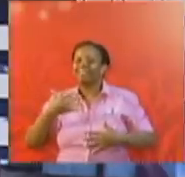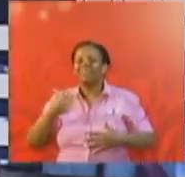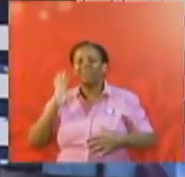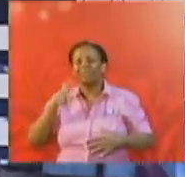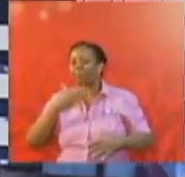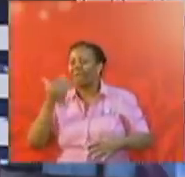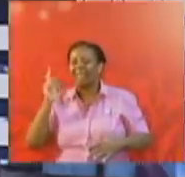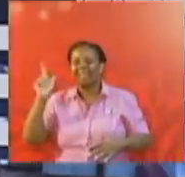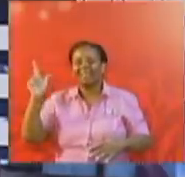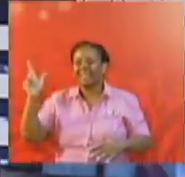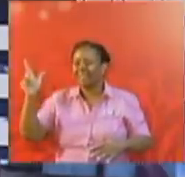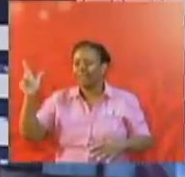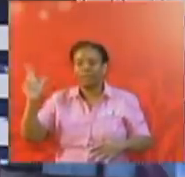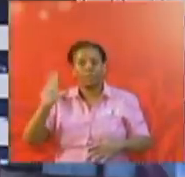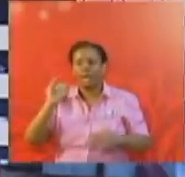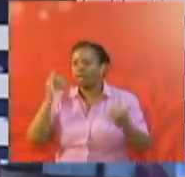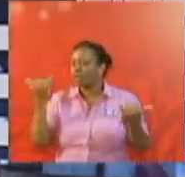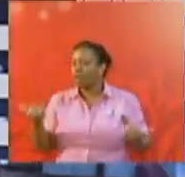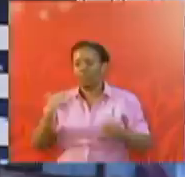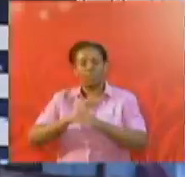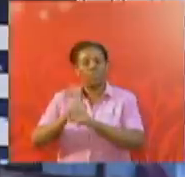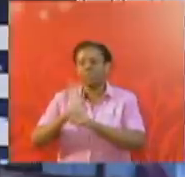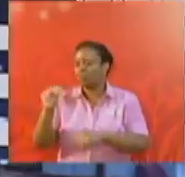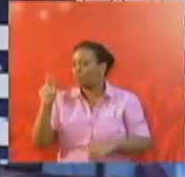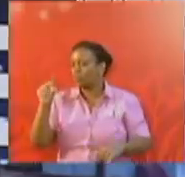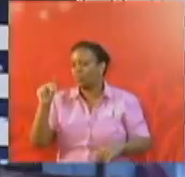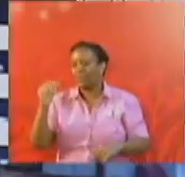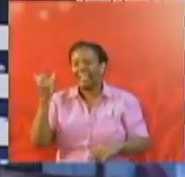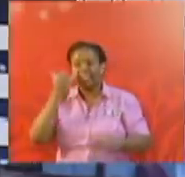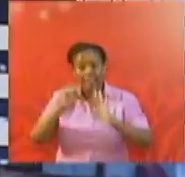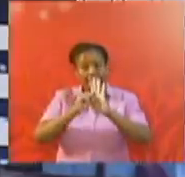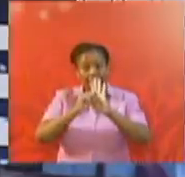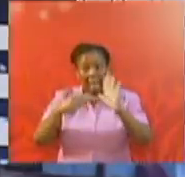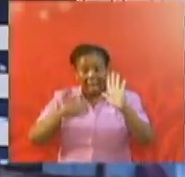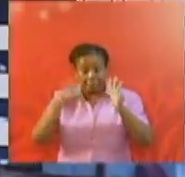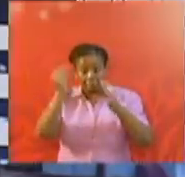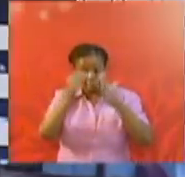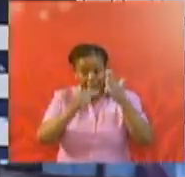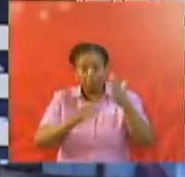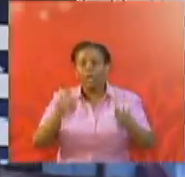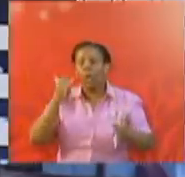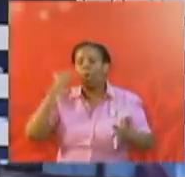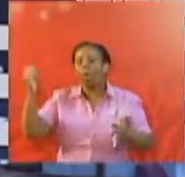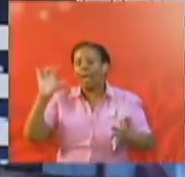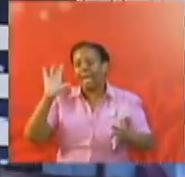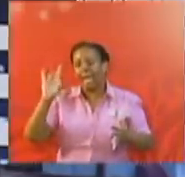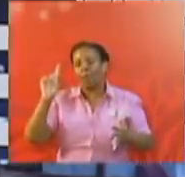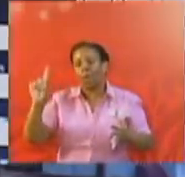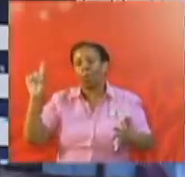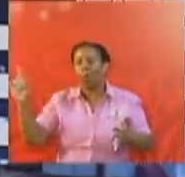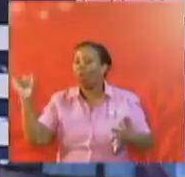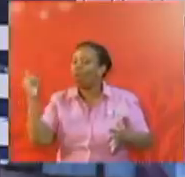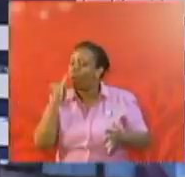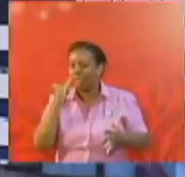Not this virus. If you get that symptom, please call 811. They will come collect you. They will support you all the